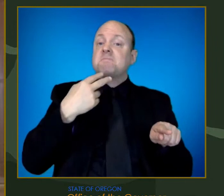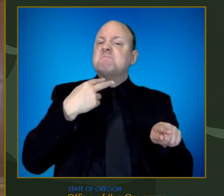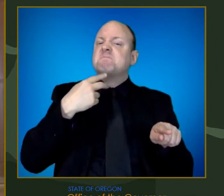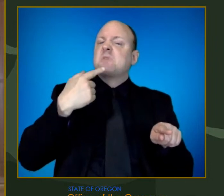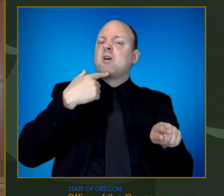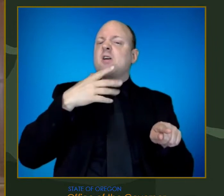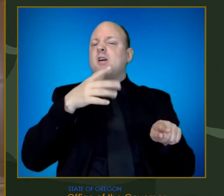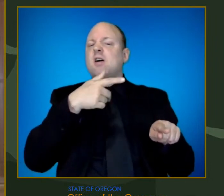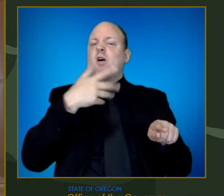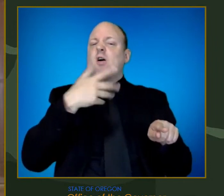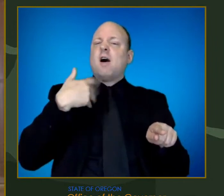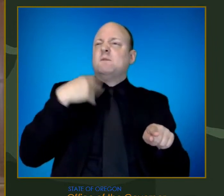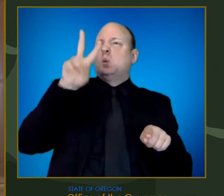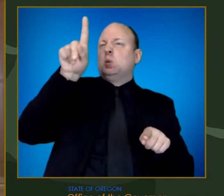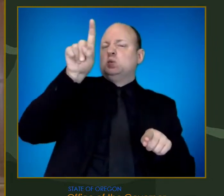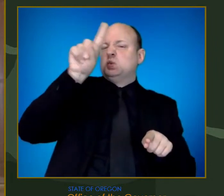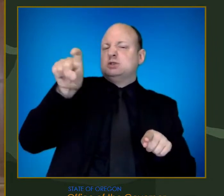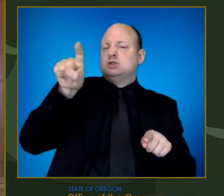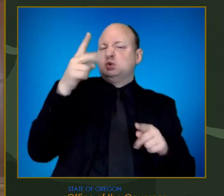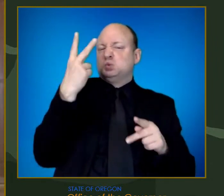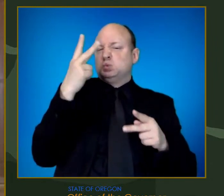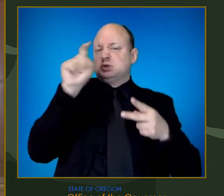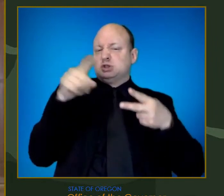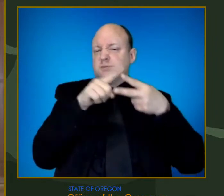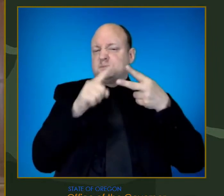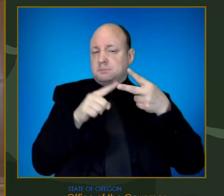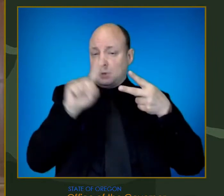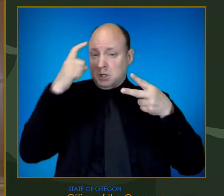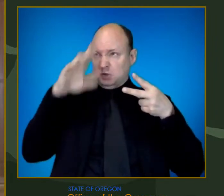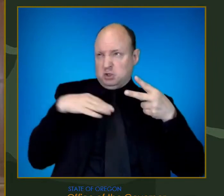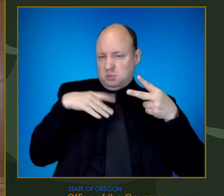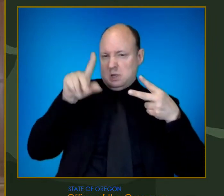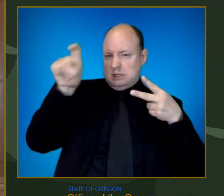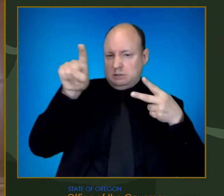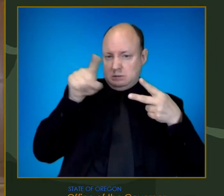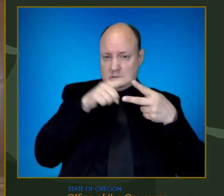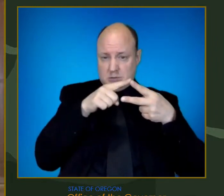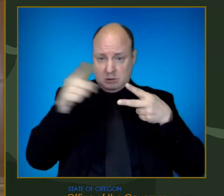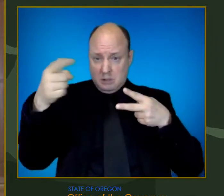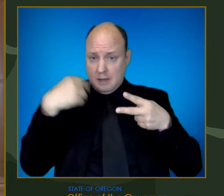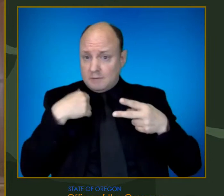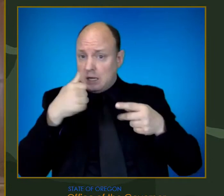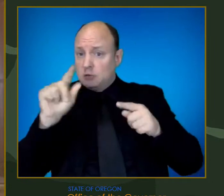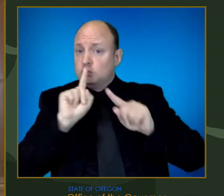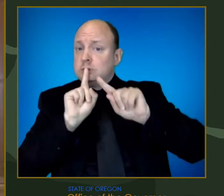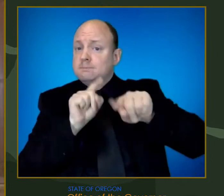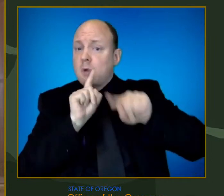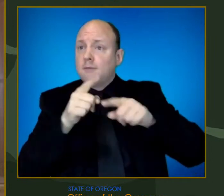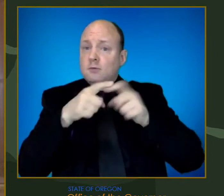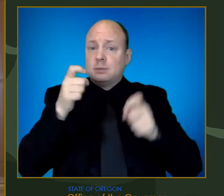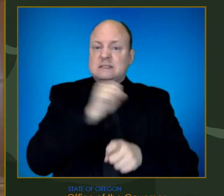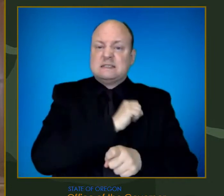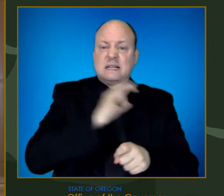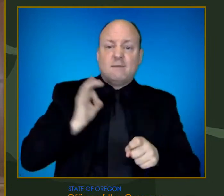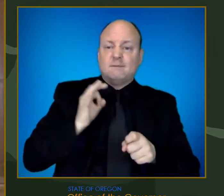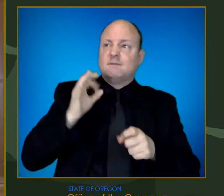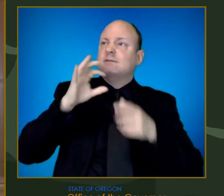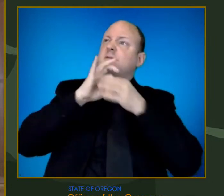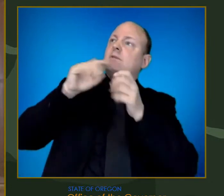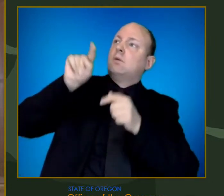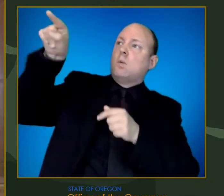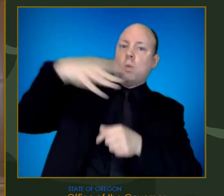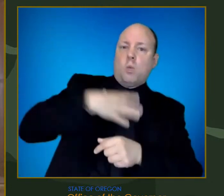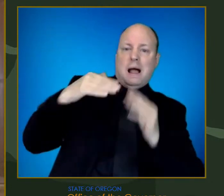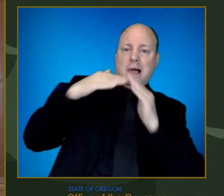governor. Have you gotten a response back from your staff's meeting with the White House COVID team almost 2 weeks ago in terms